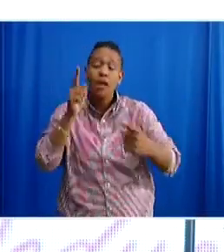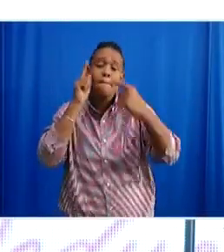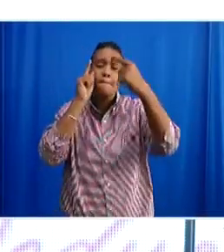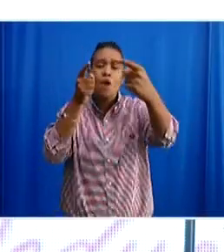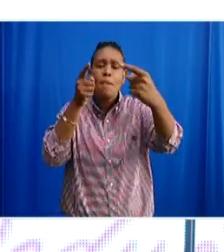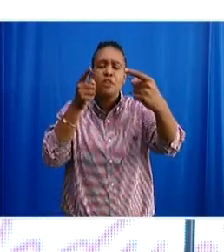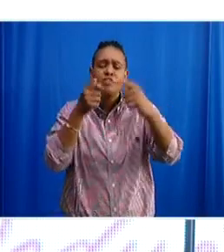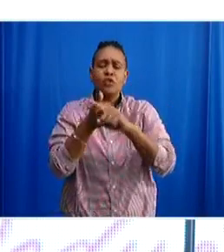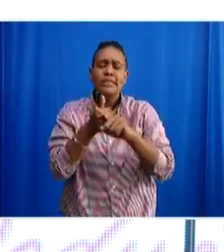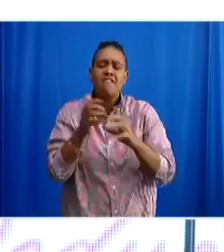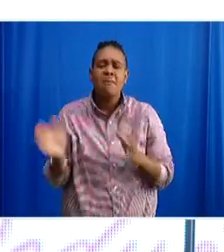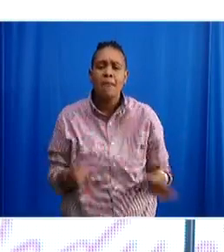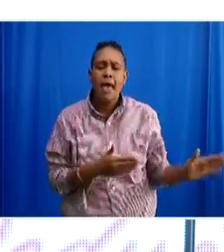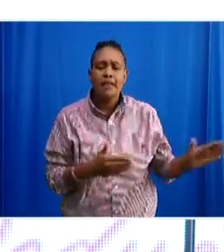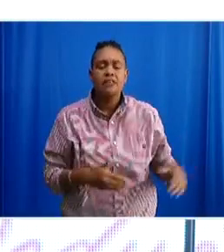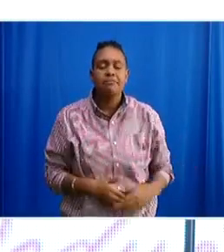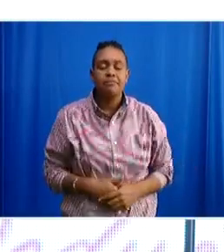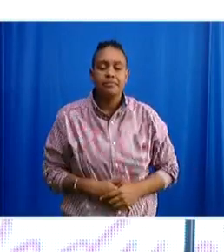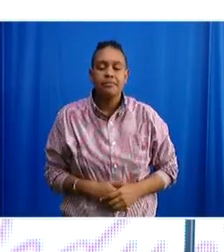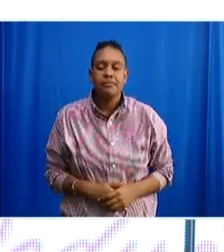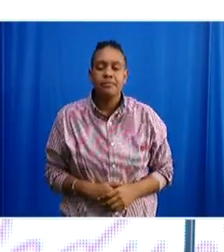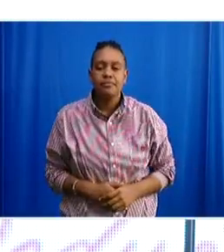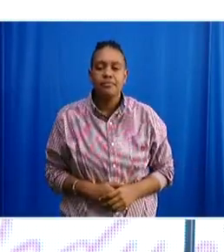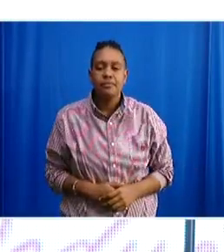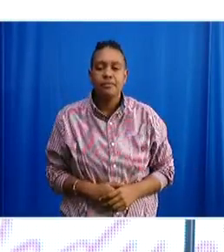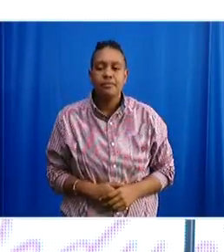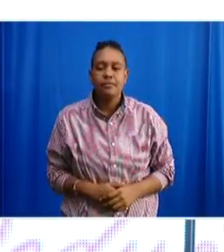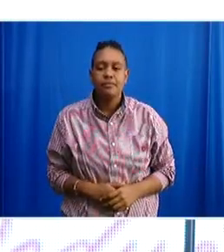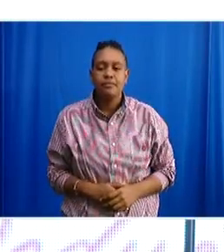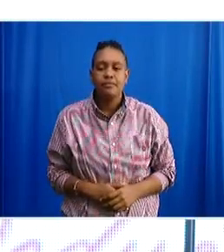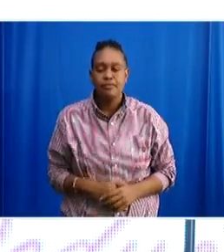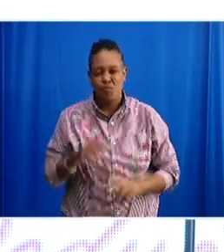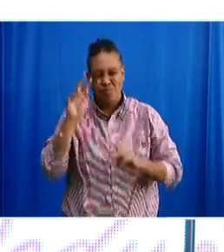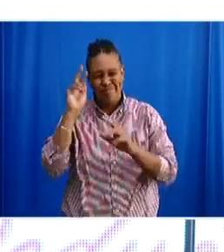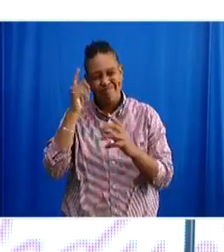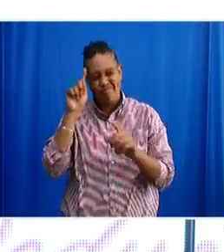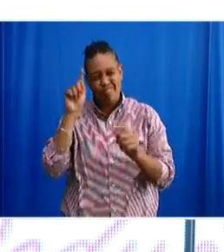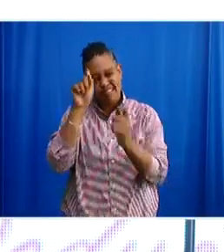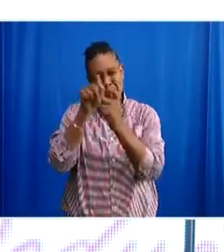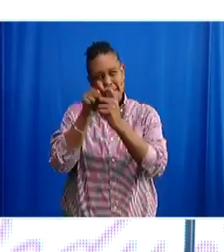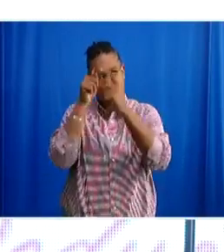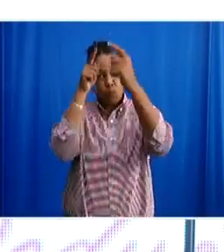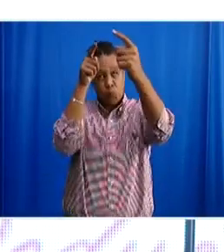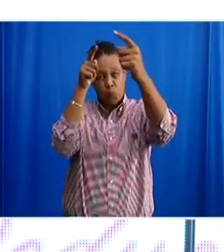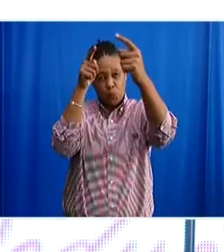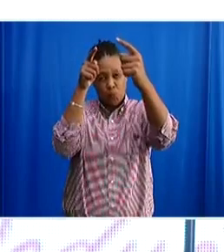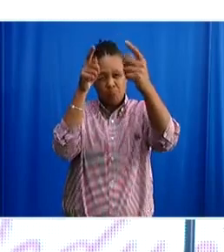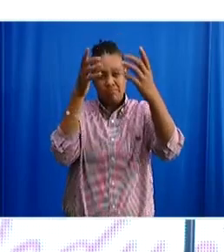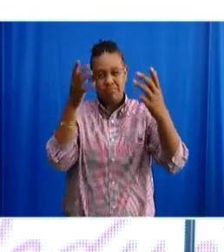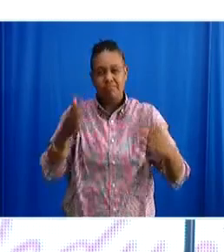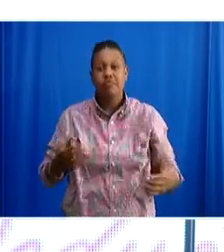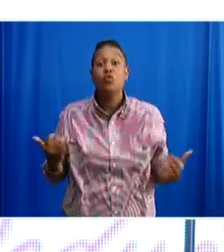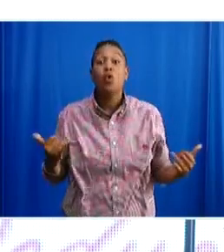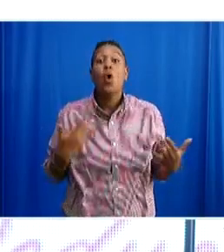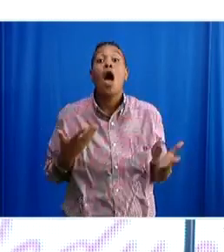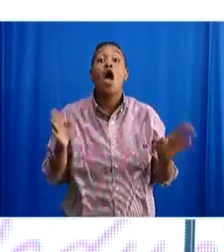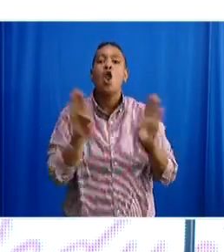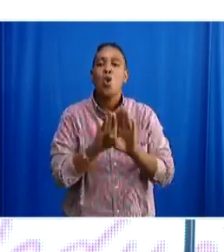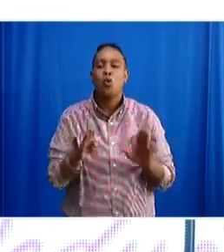purposeful planning towards a particular end. As I close